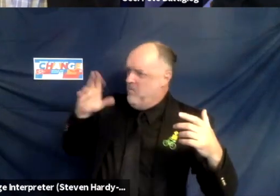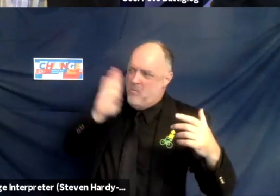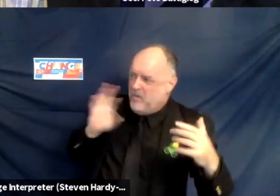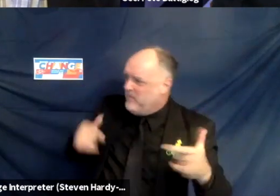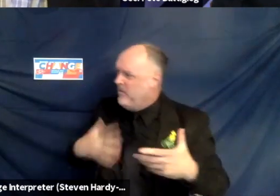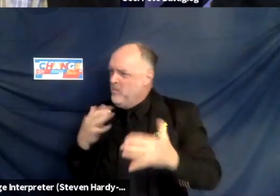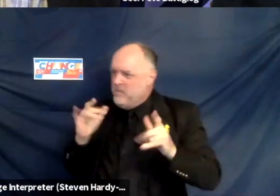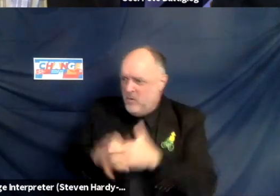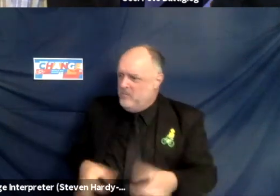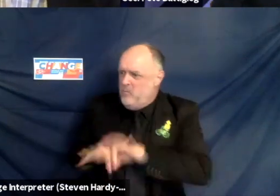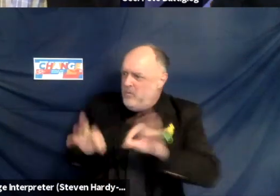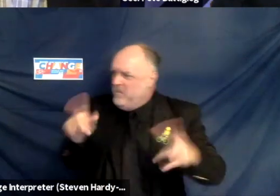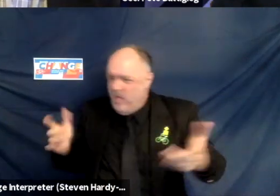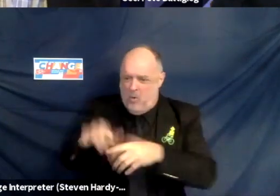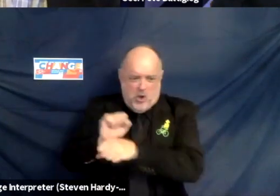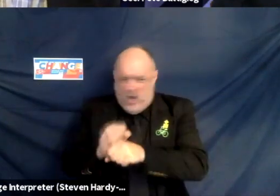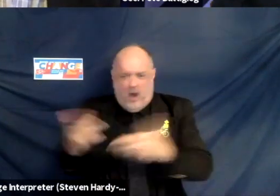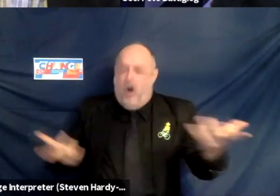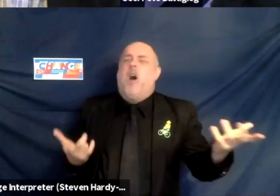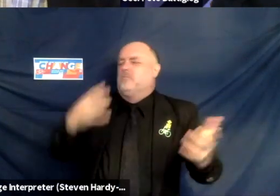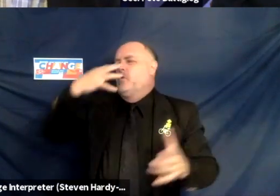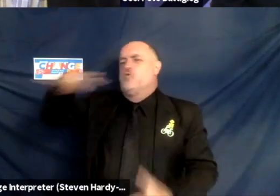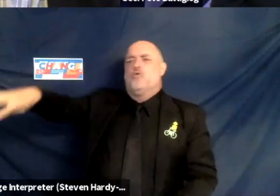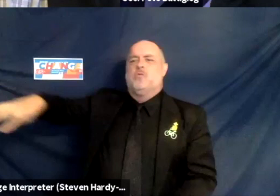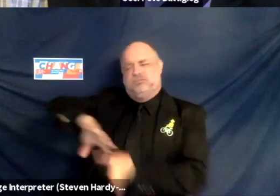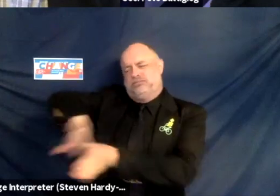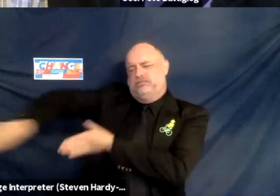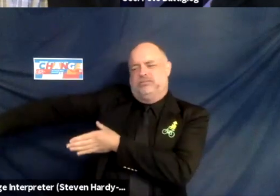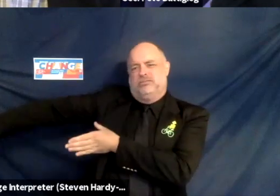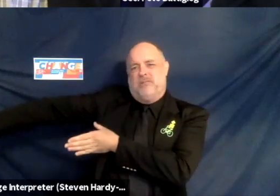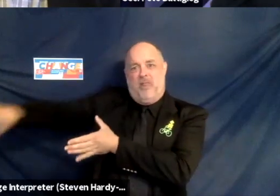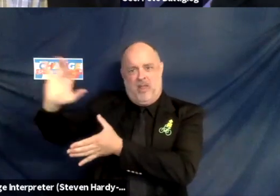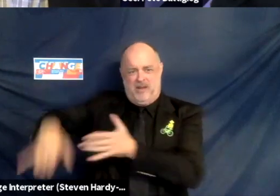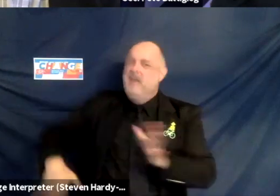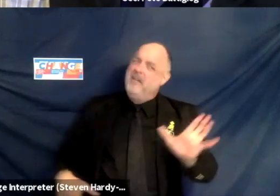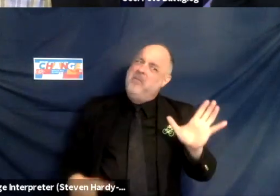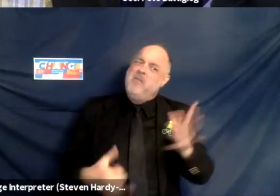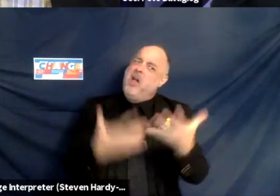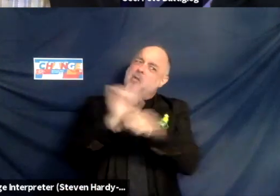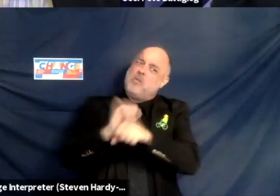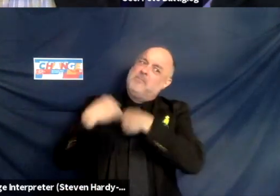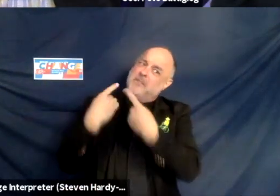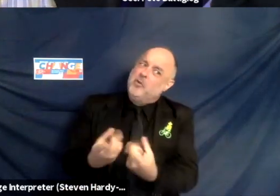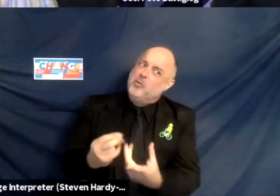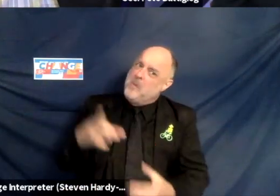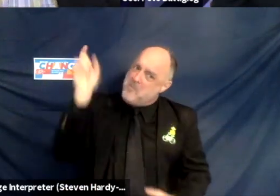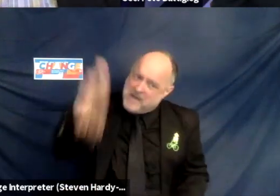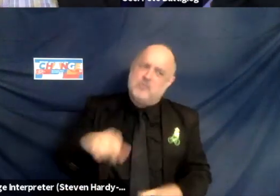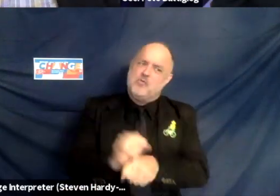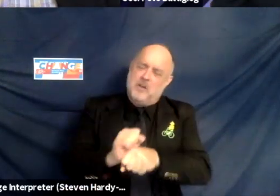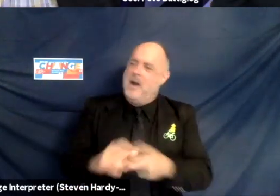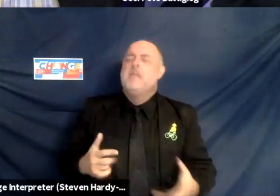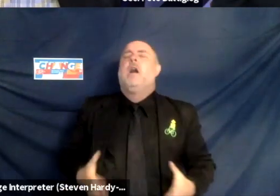workers. So we know that we have a lot to answer for and a lot of work to do, but we have a lot of promise here too. And I'm very committed to the